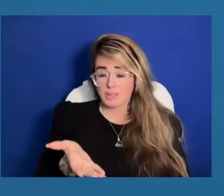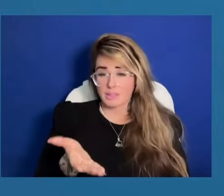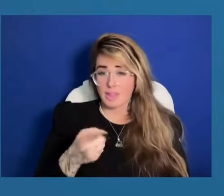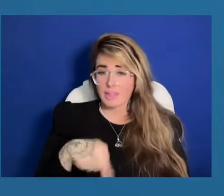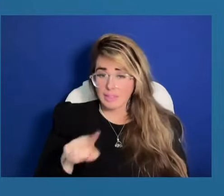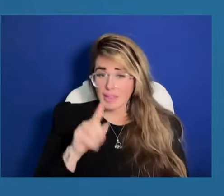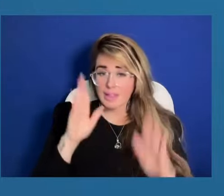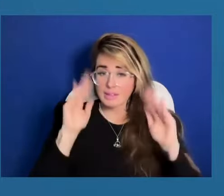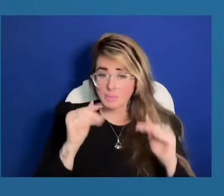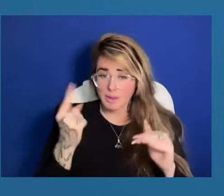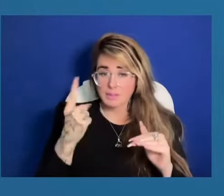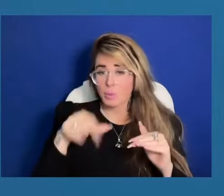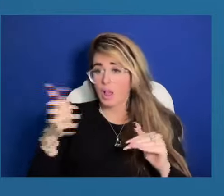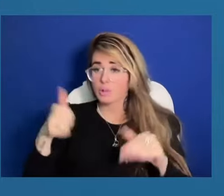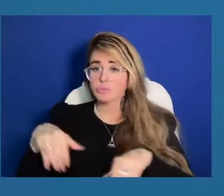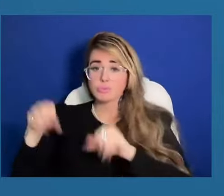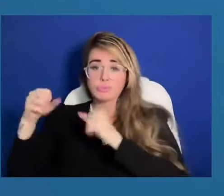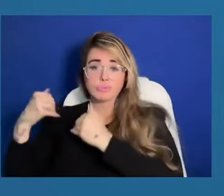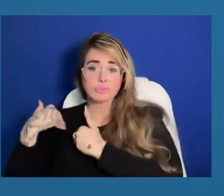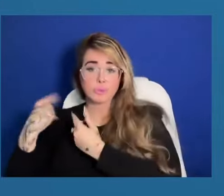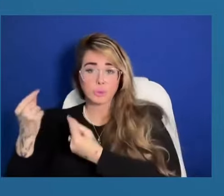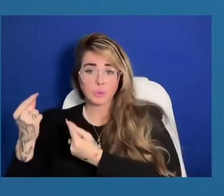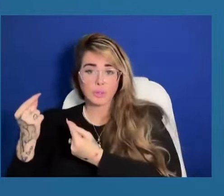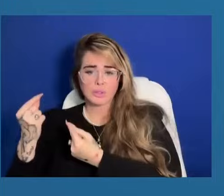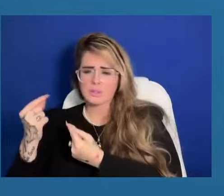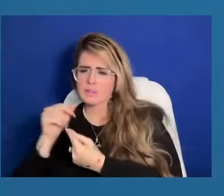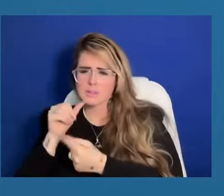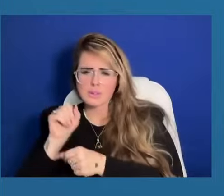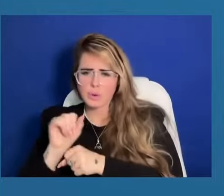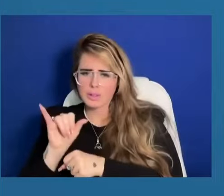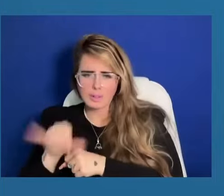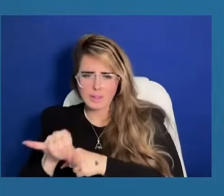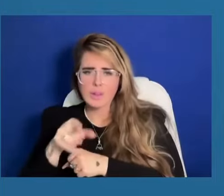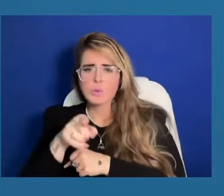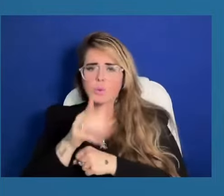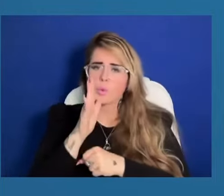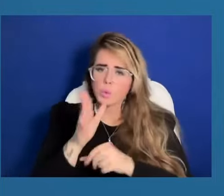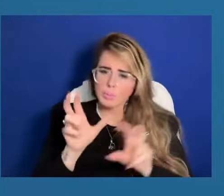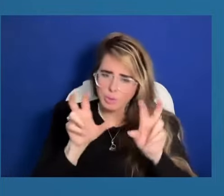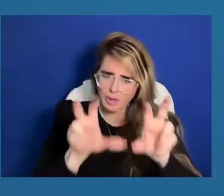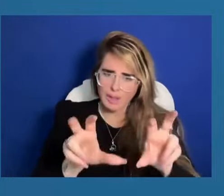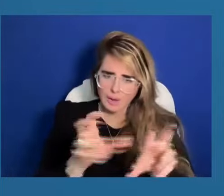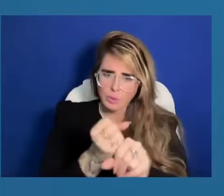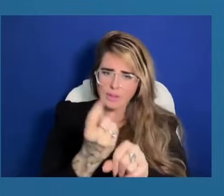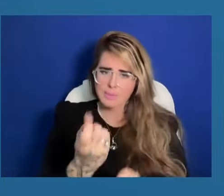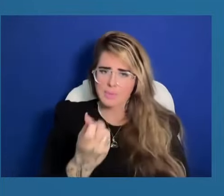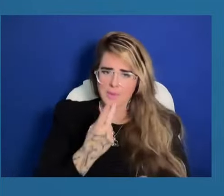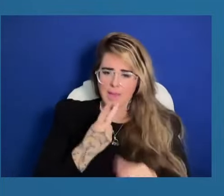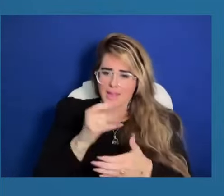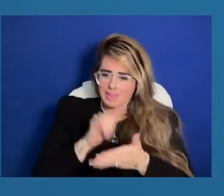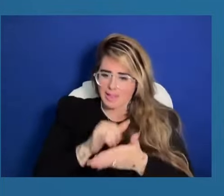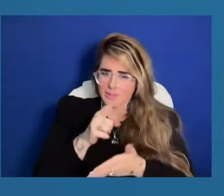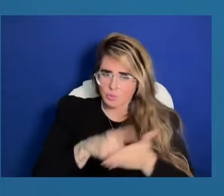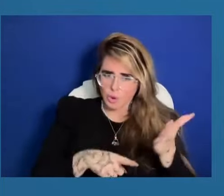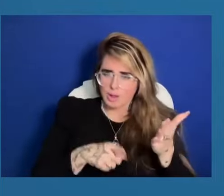that somebody else should do it. That's not the way it works. You gotta put in to get something back. That's what Larry and Jackie Stitt